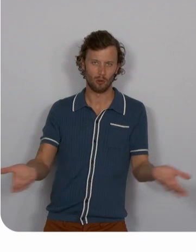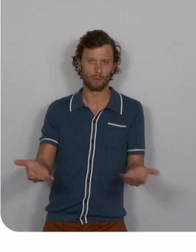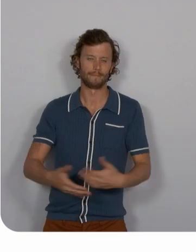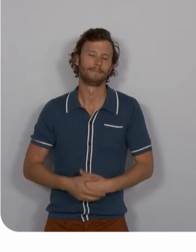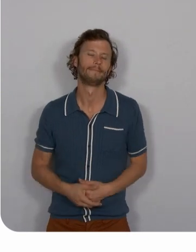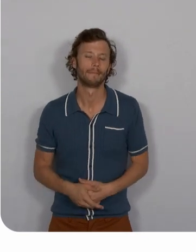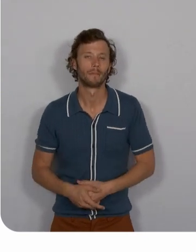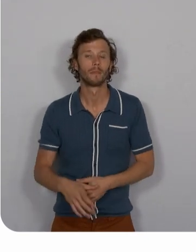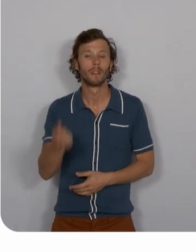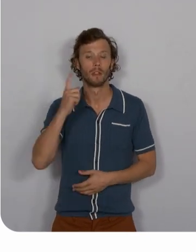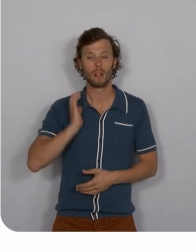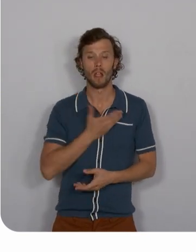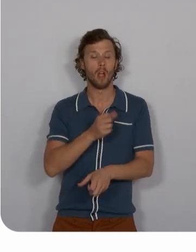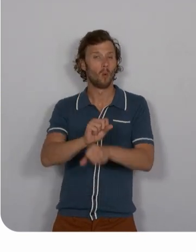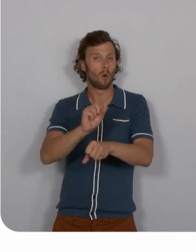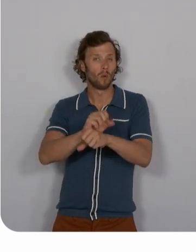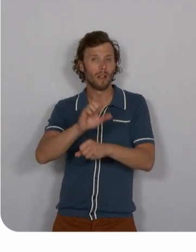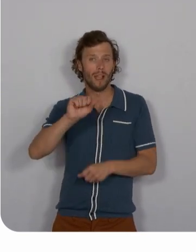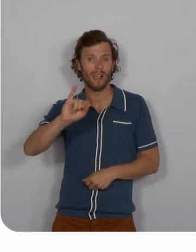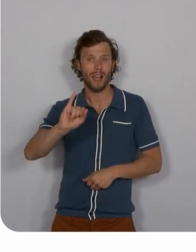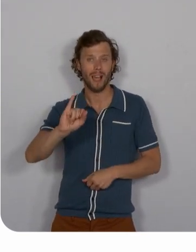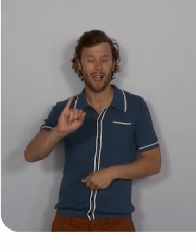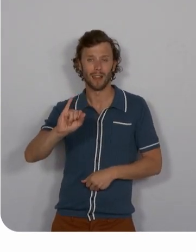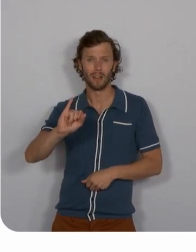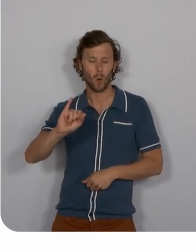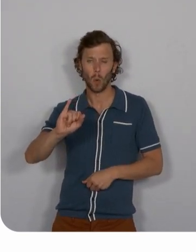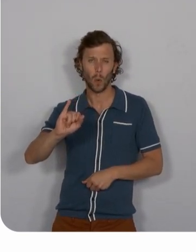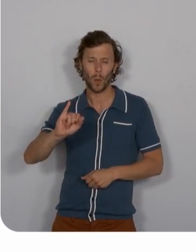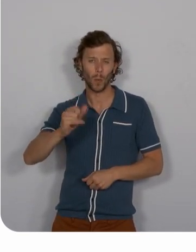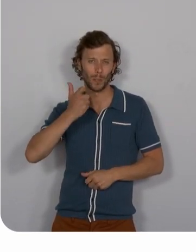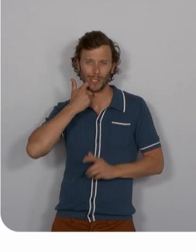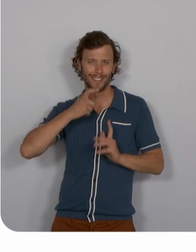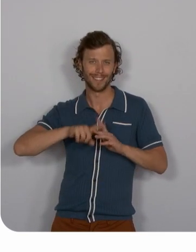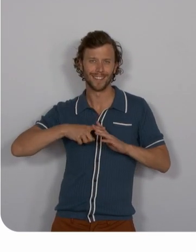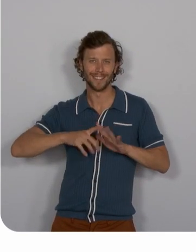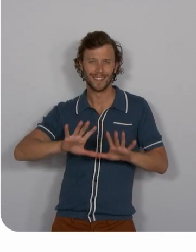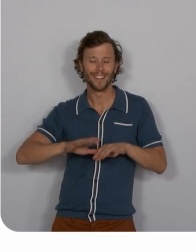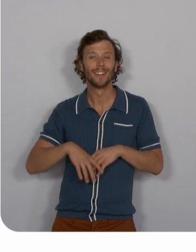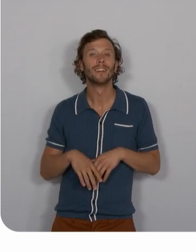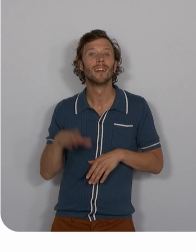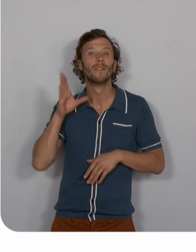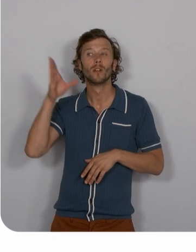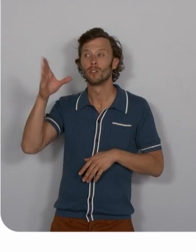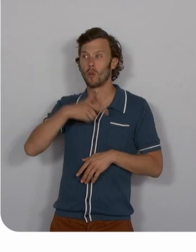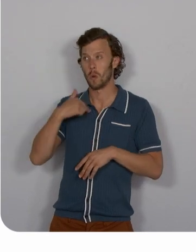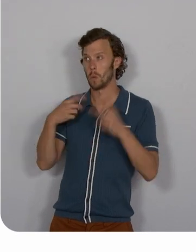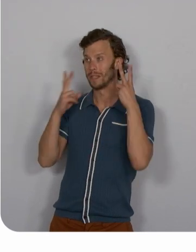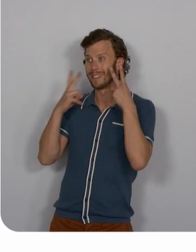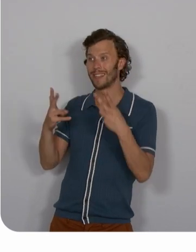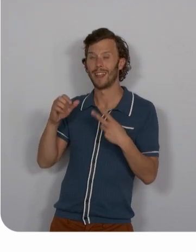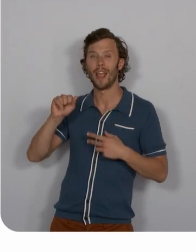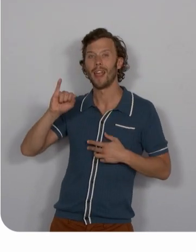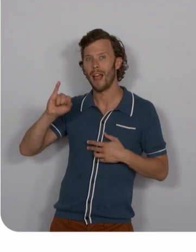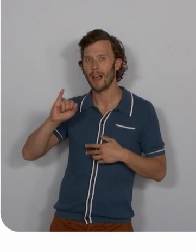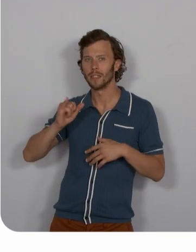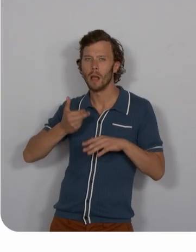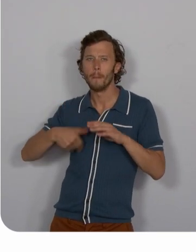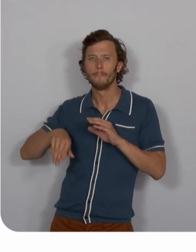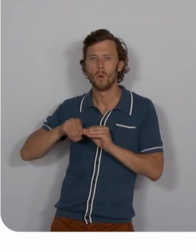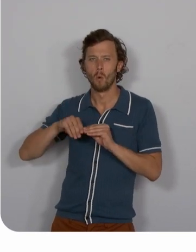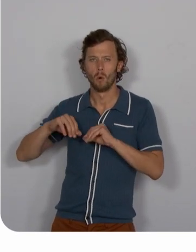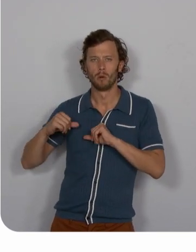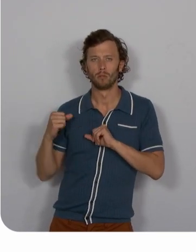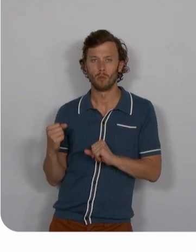Our work with AI is just getting started. In the future, we'll see AIs adopt an even greater